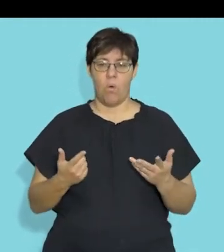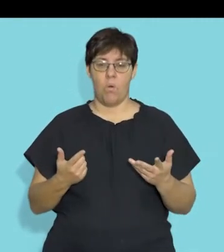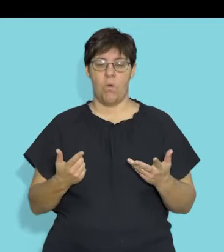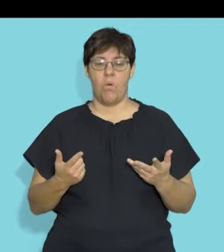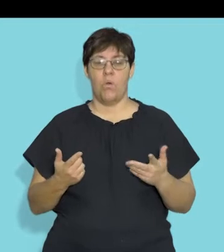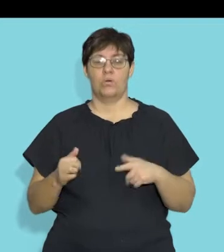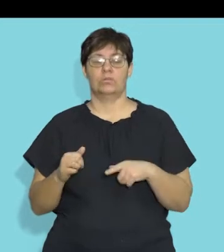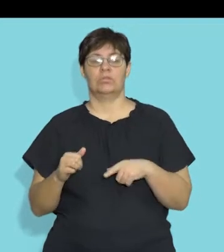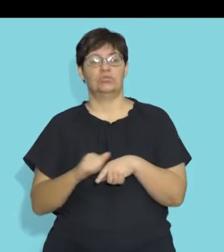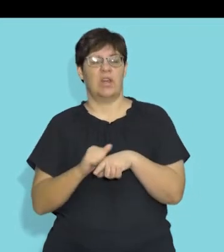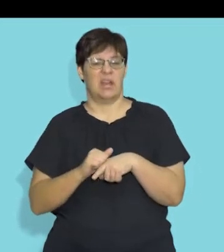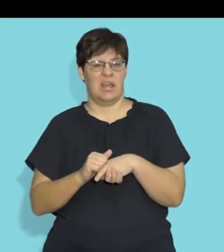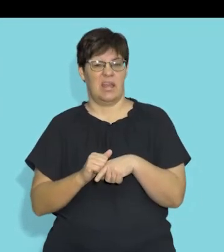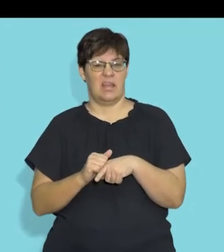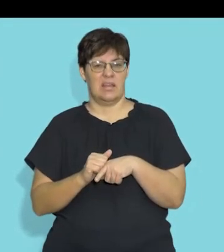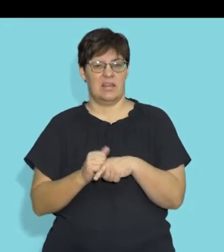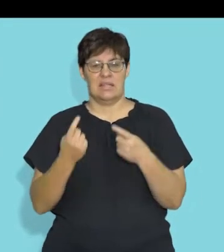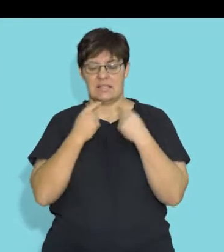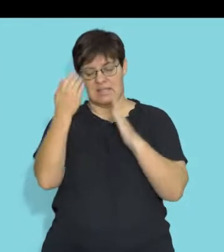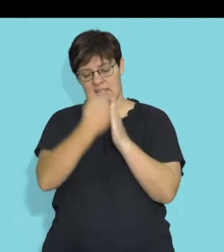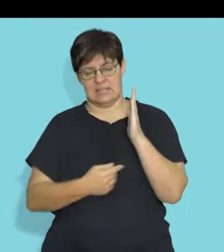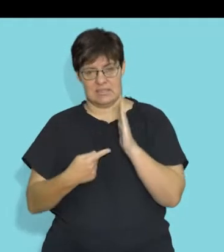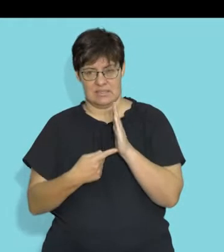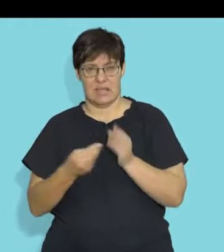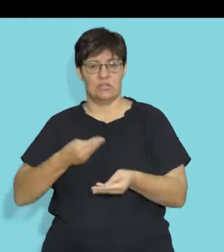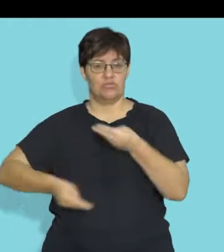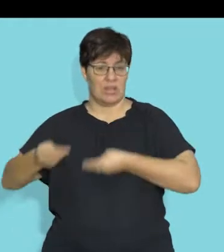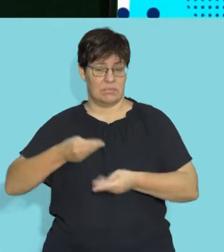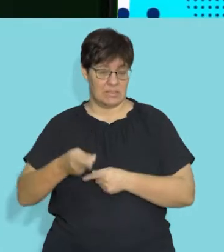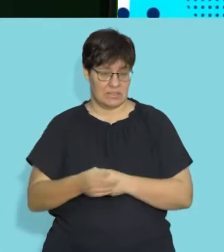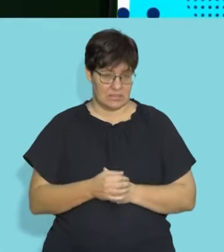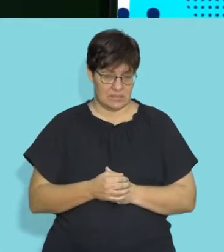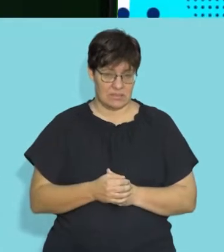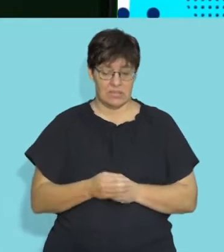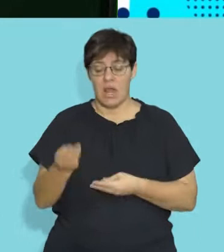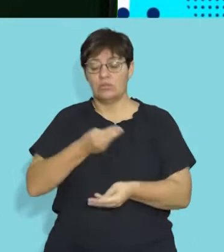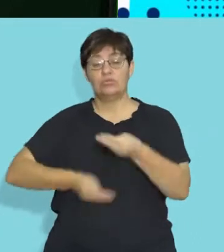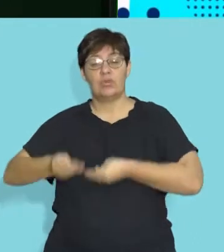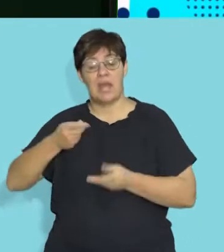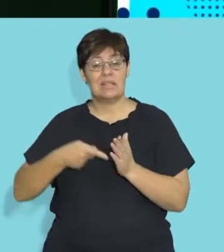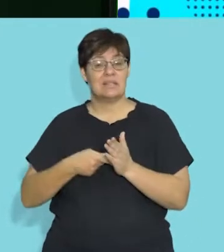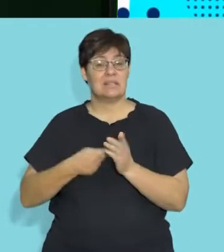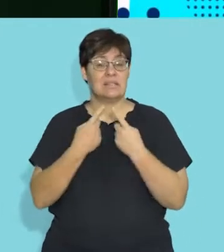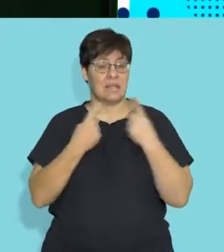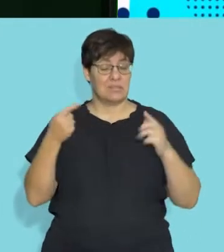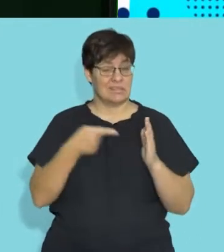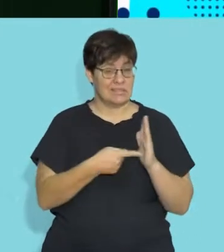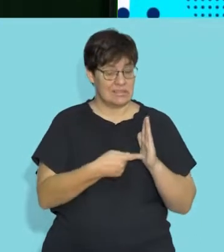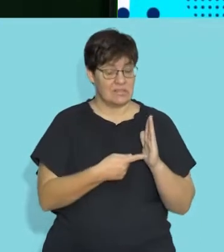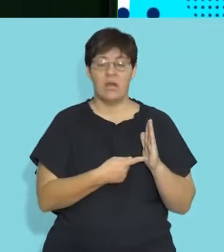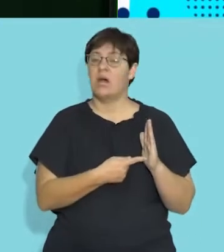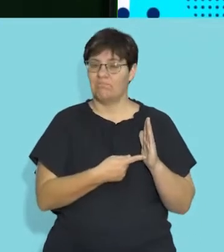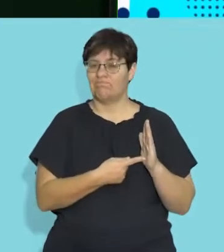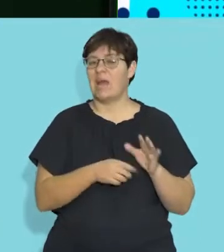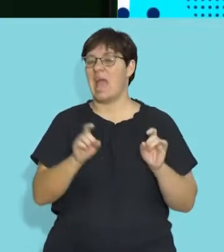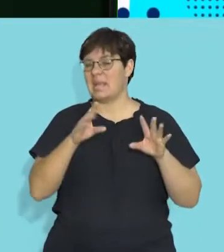statement, because very often you need to know both of them, right? But the trading statement is one that is asked